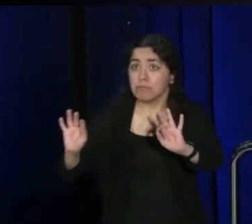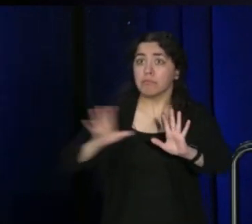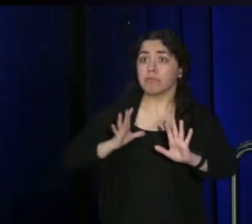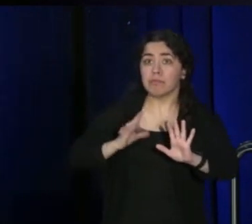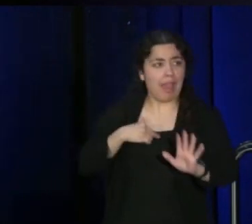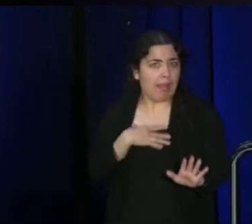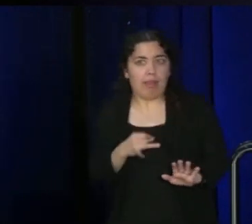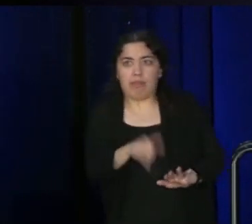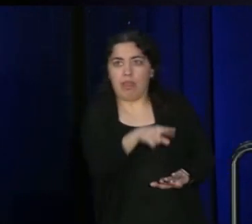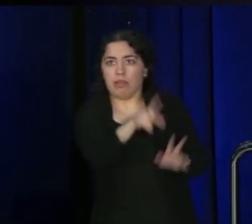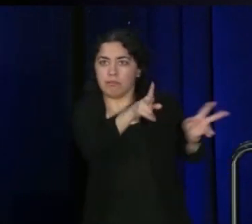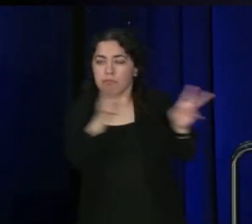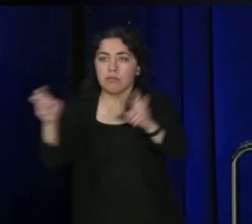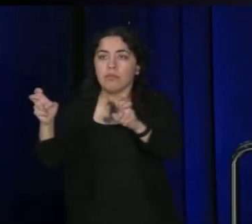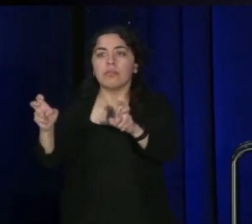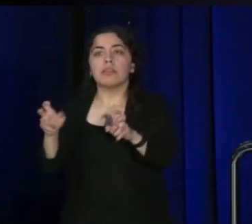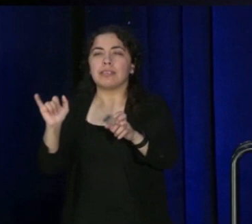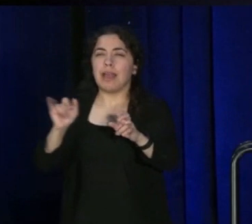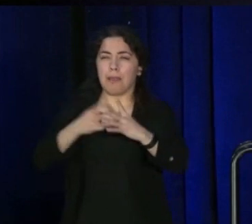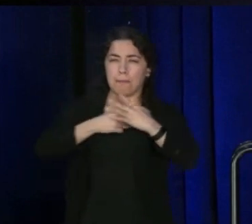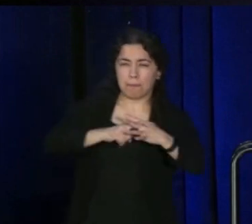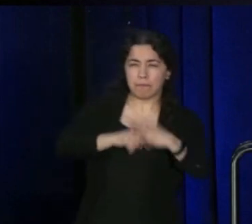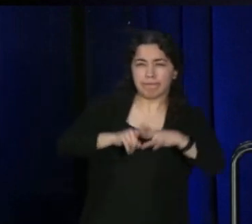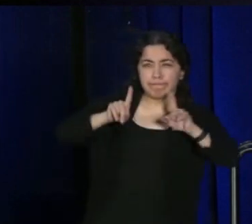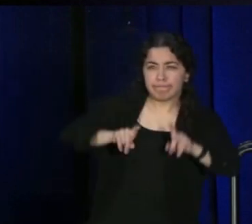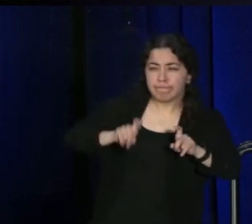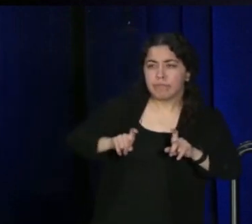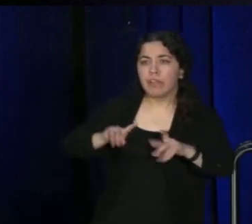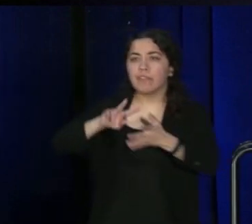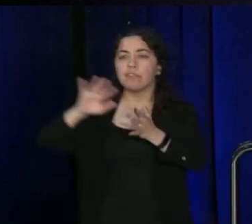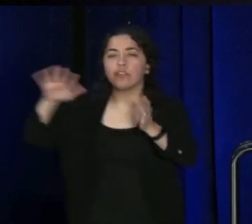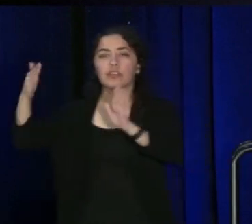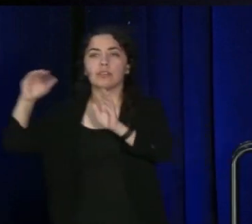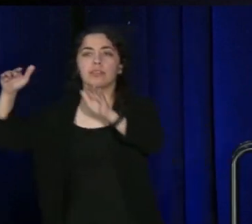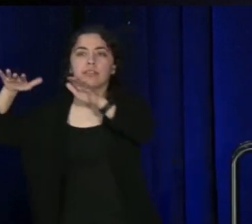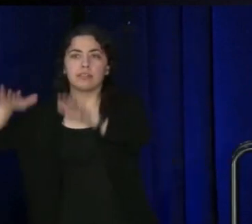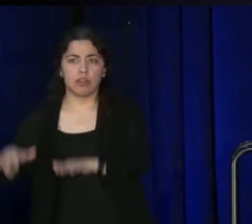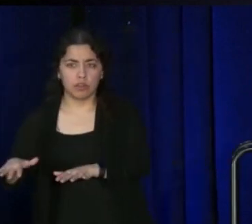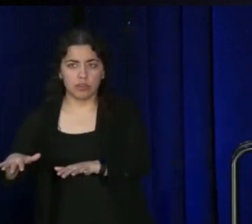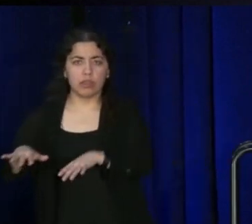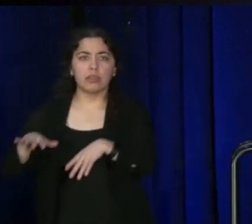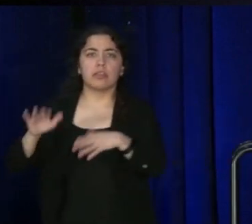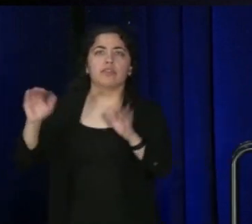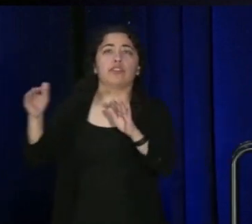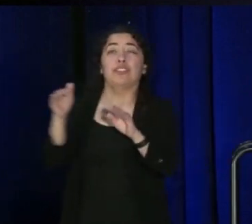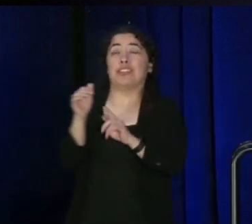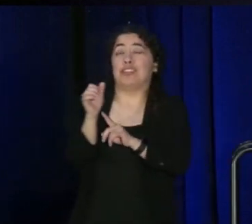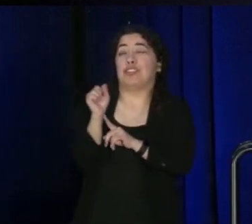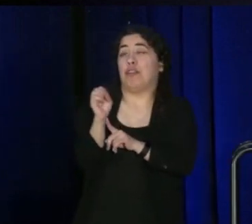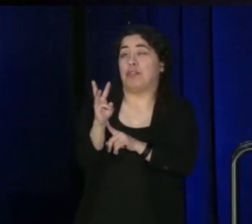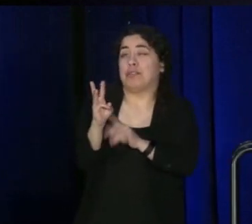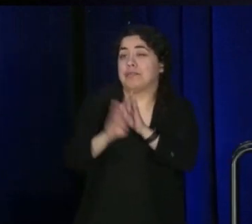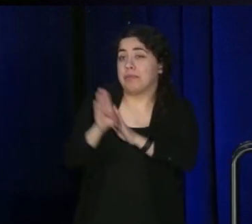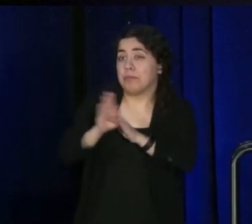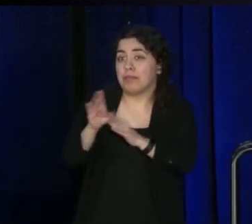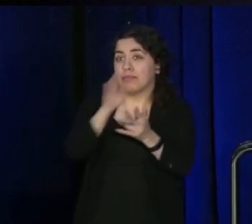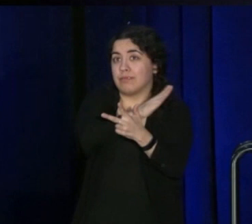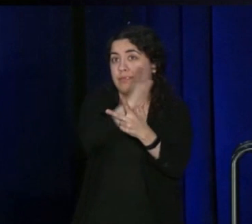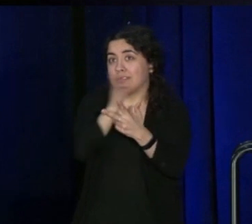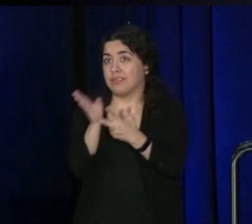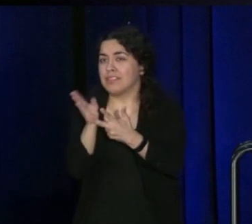and settlers. If you ever looked up the pioneers, settlers, and there's a third one about software development, it's really interesting. And the idea is